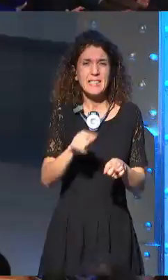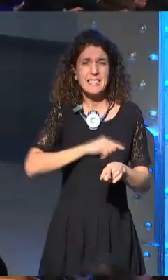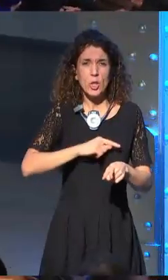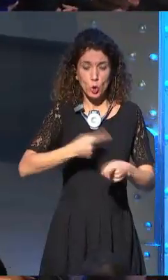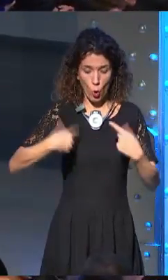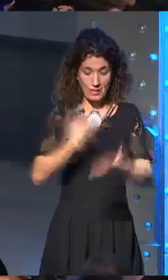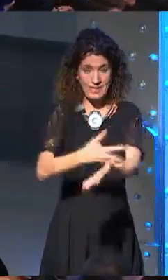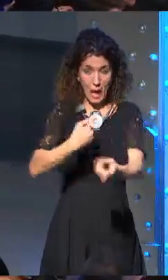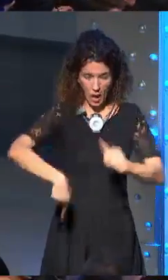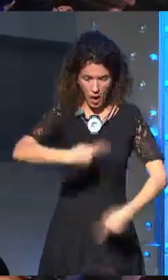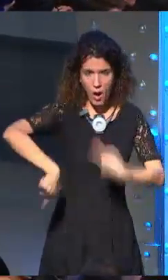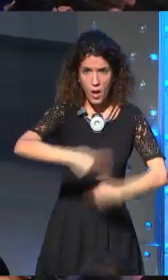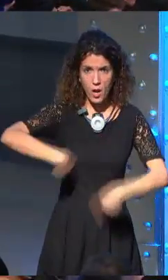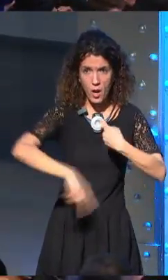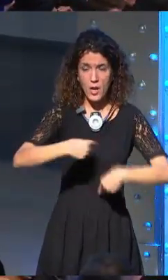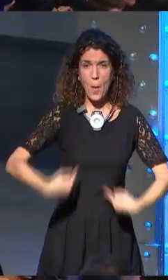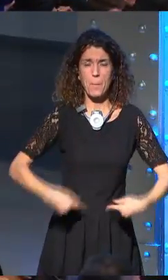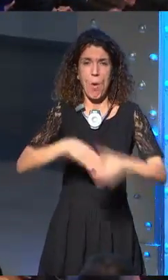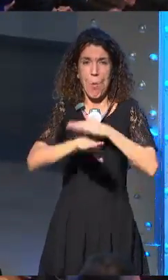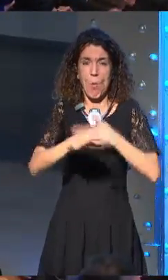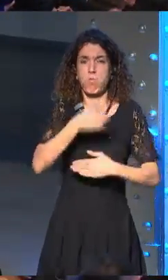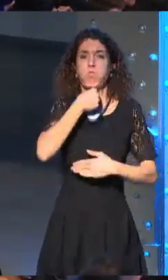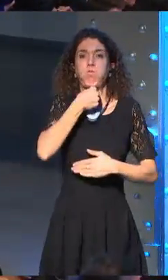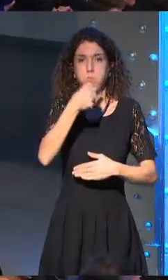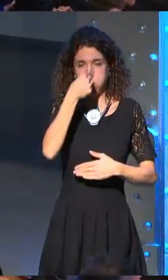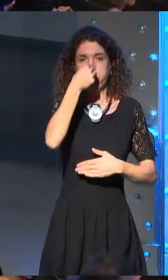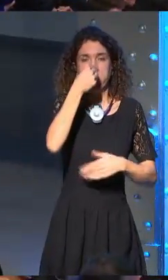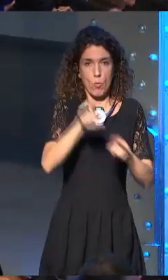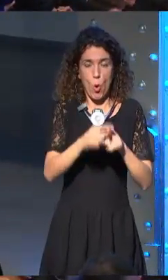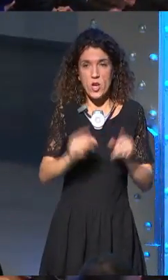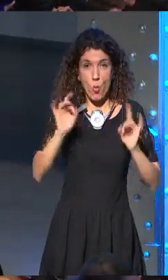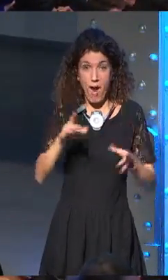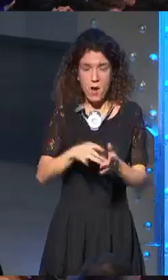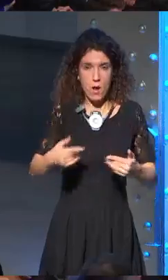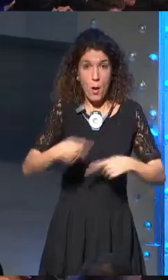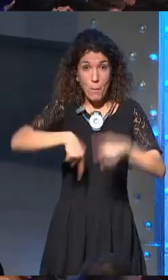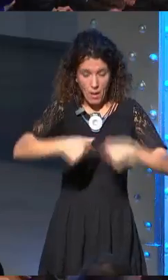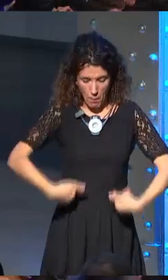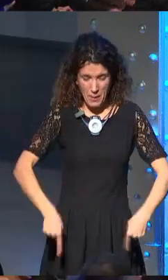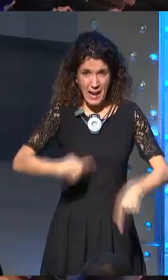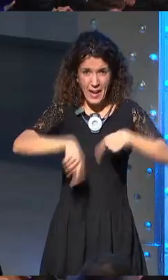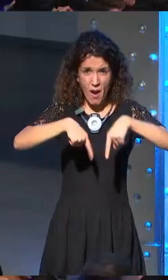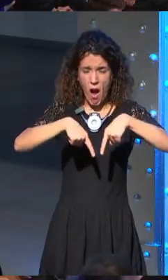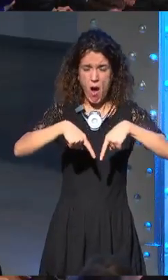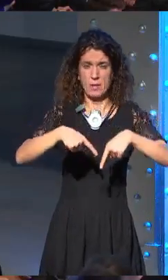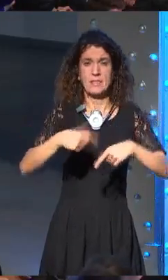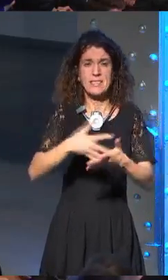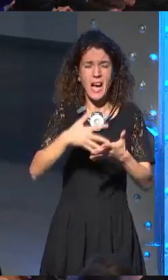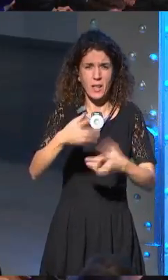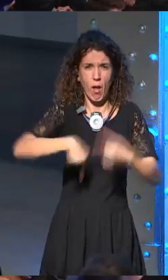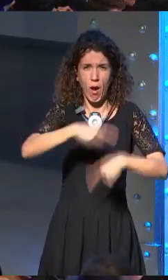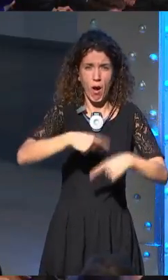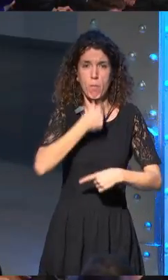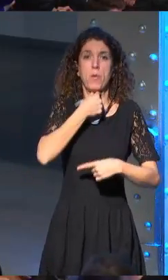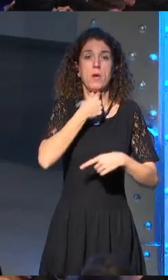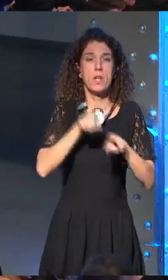legs, like the sensation of the blood rushing to your head when you do a headstand, but in reverse. I can feel the tissue in my